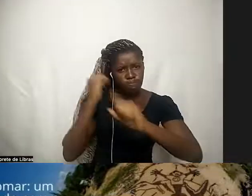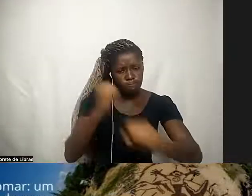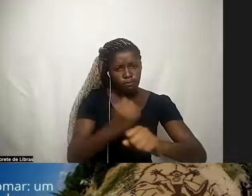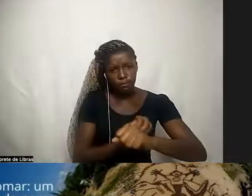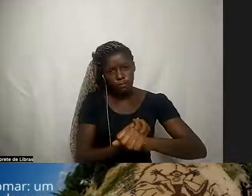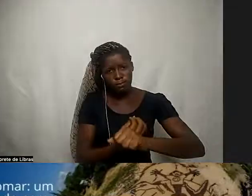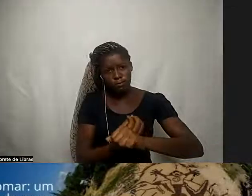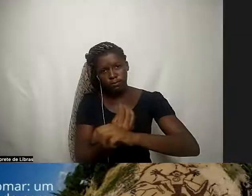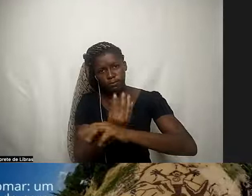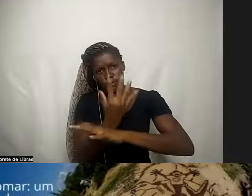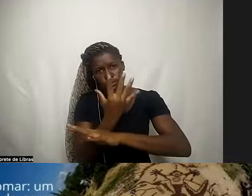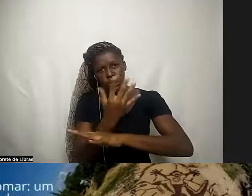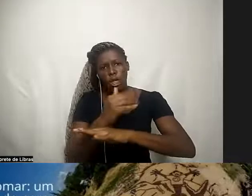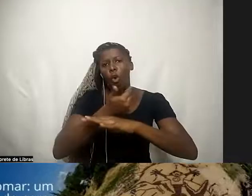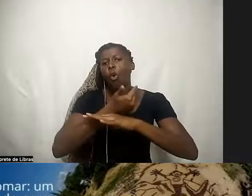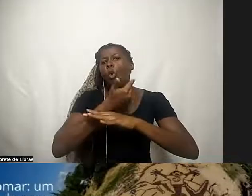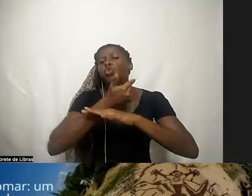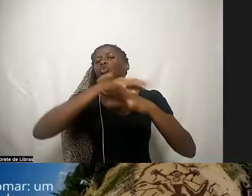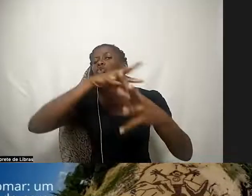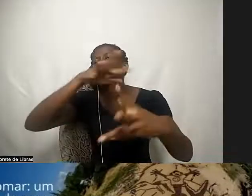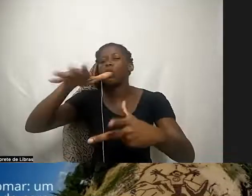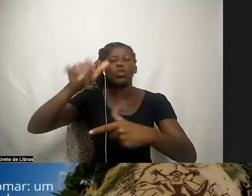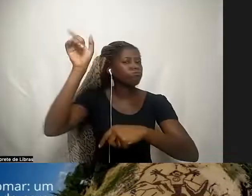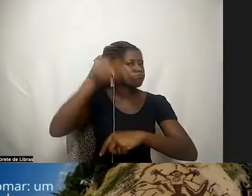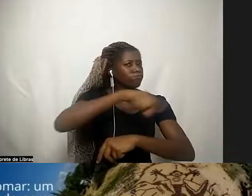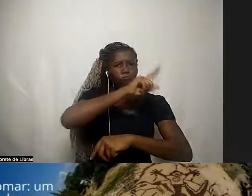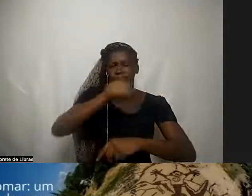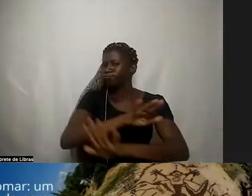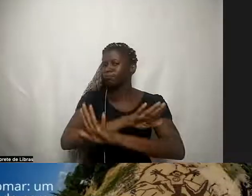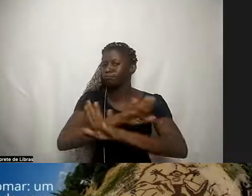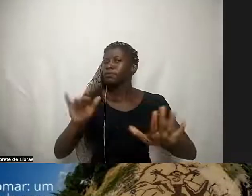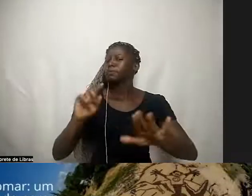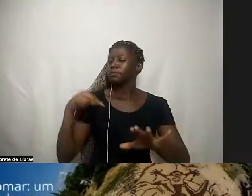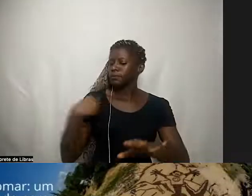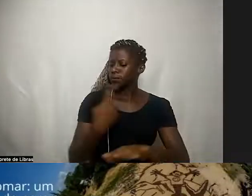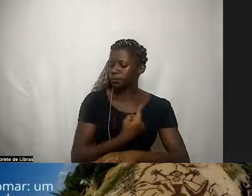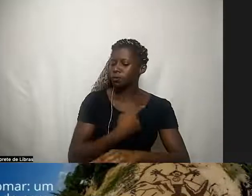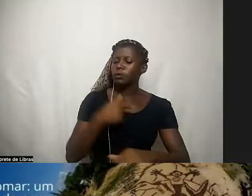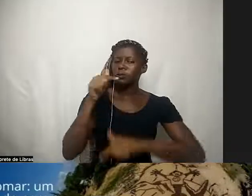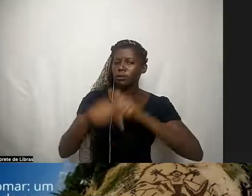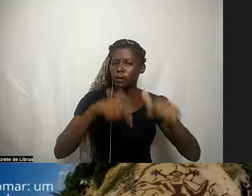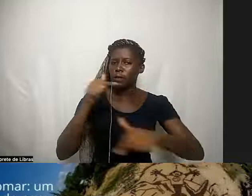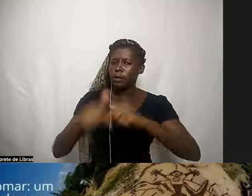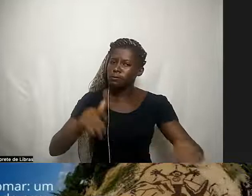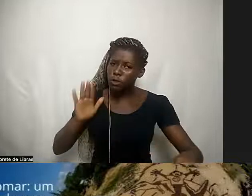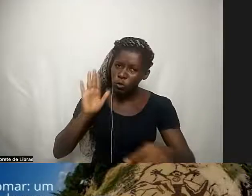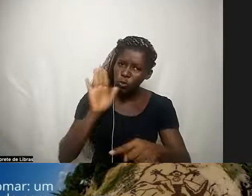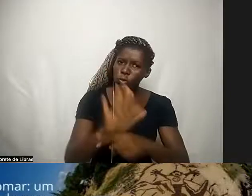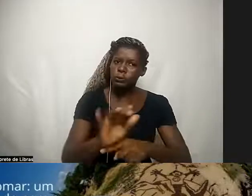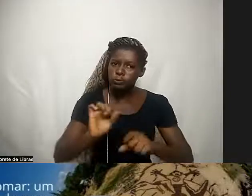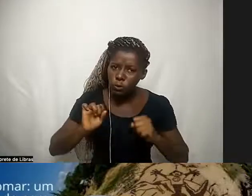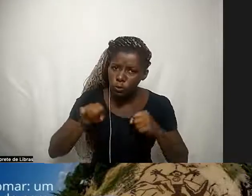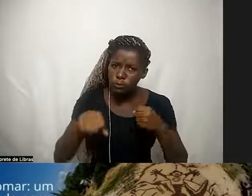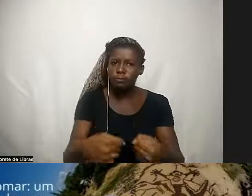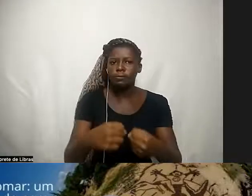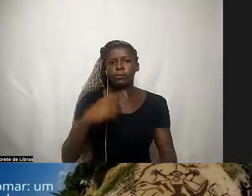So these are our 5 action focus that we prioritize to contribute for our marine conservation to be